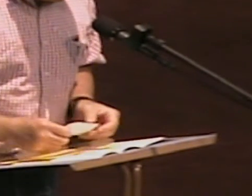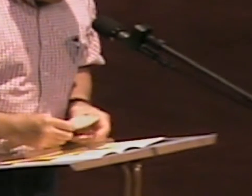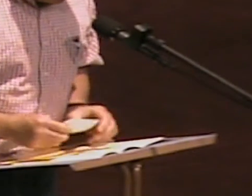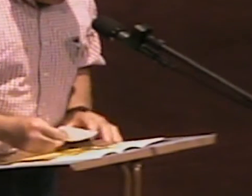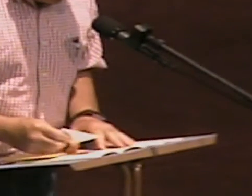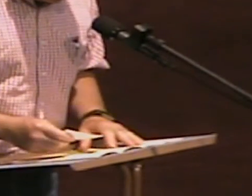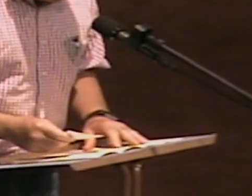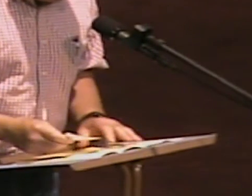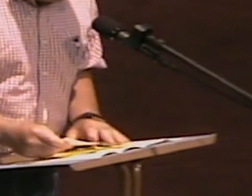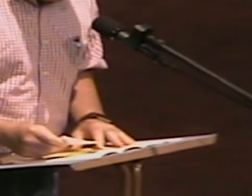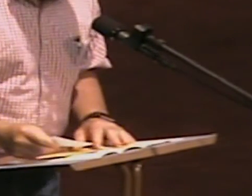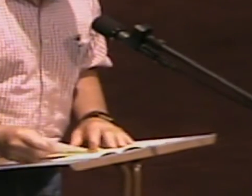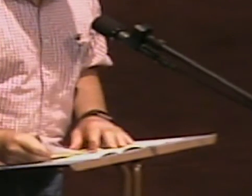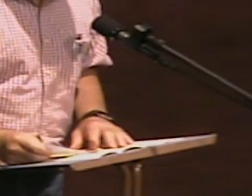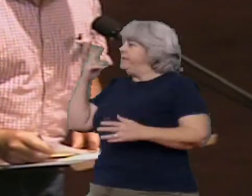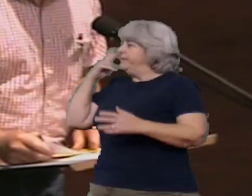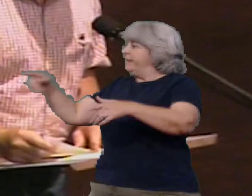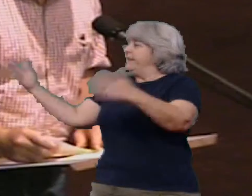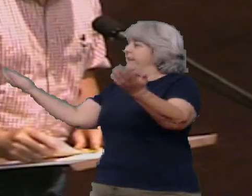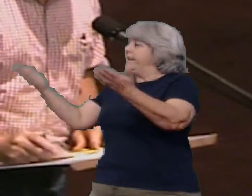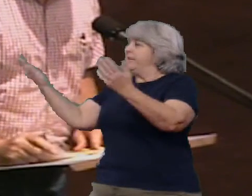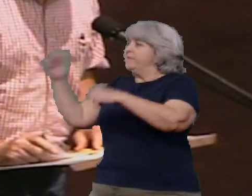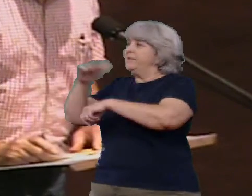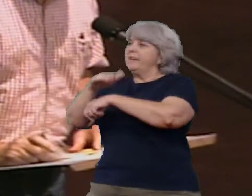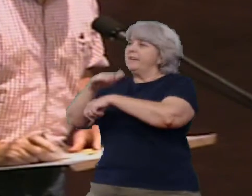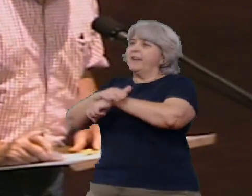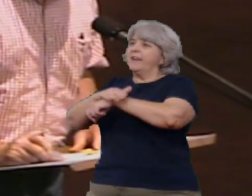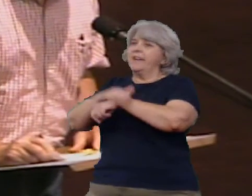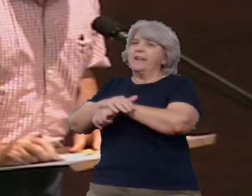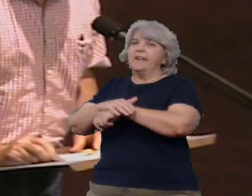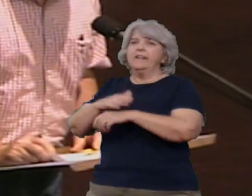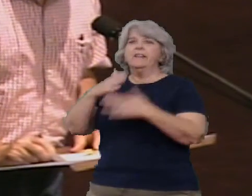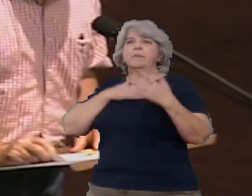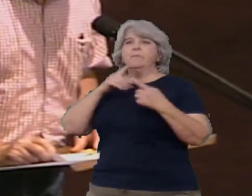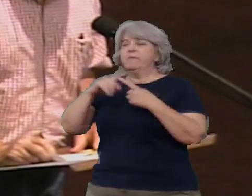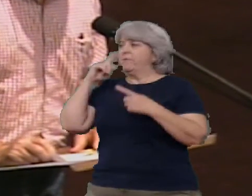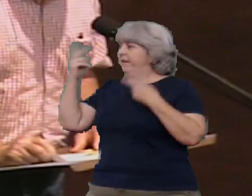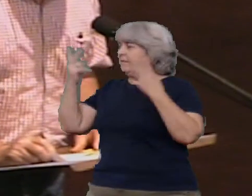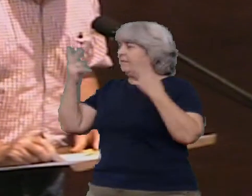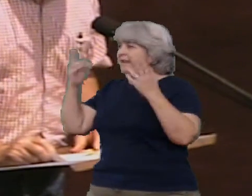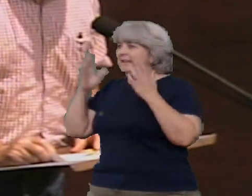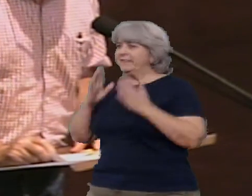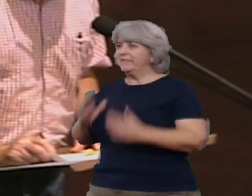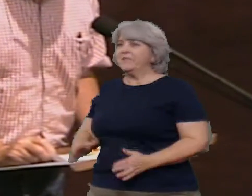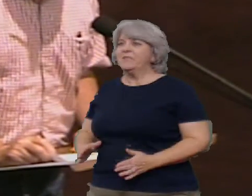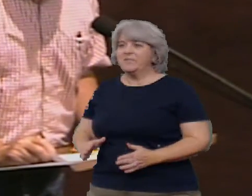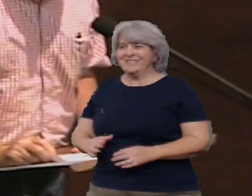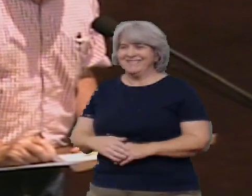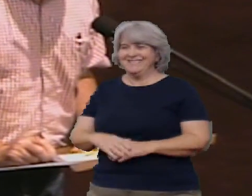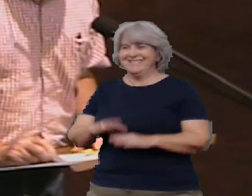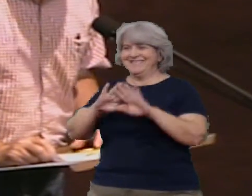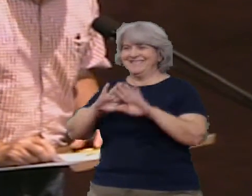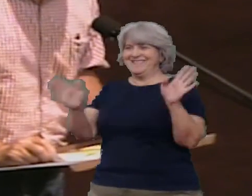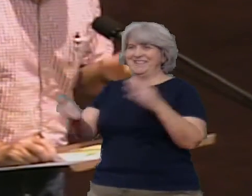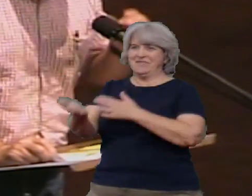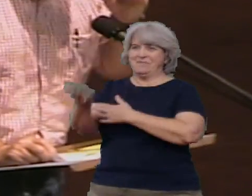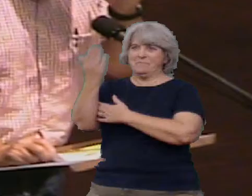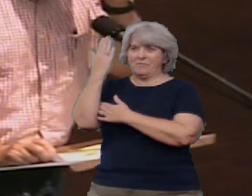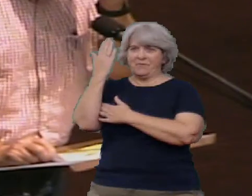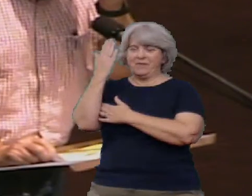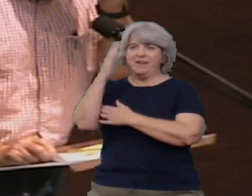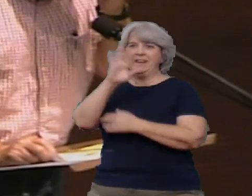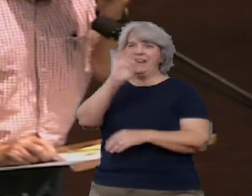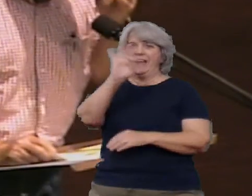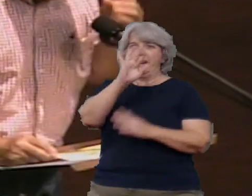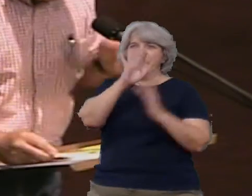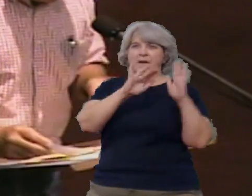Glad to see everyone out with us this evening. If you're visiting, we're especially glad that you're here. And we'll be meeting again Sunday morning at 9 o'clock for Bible study, then 10 a.m.